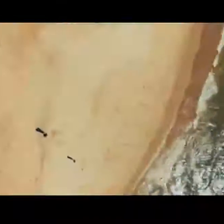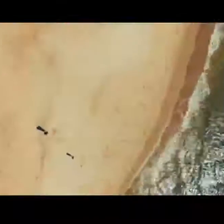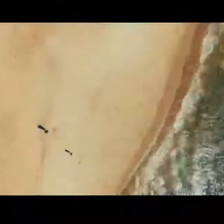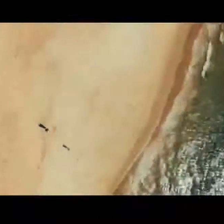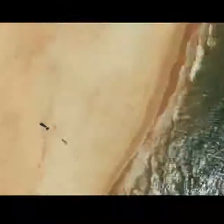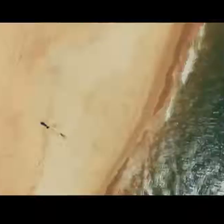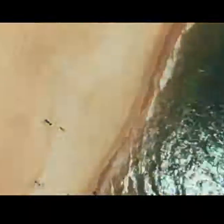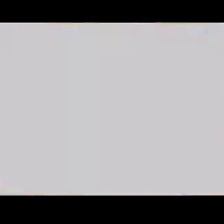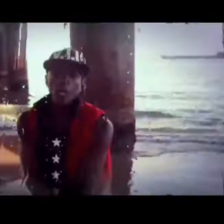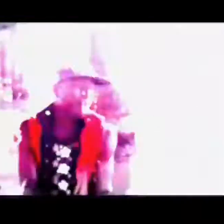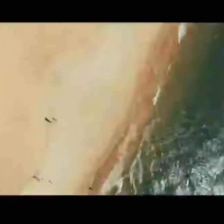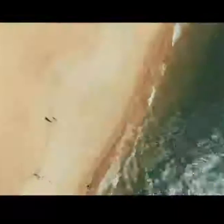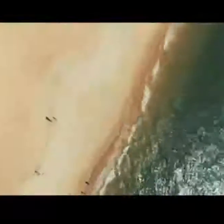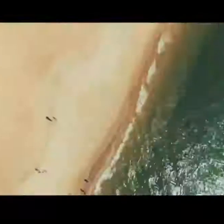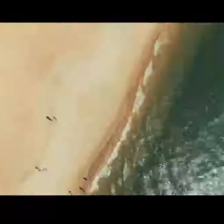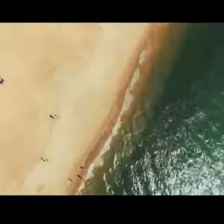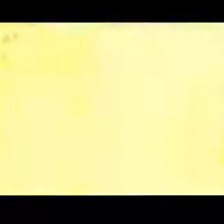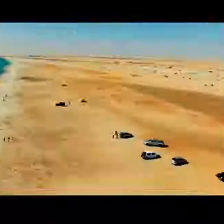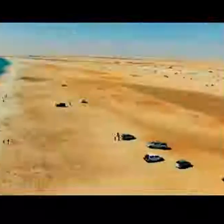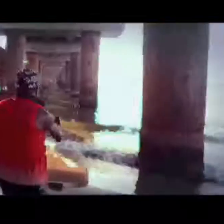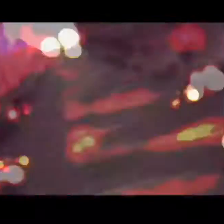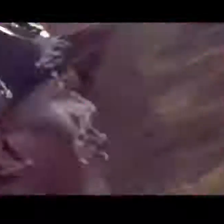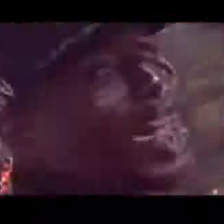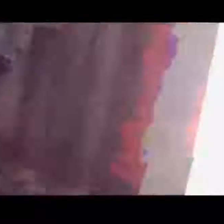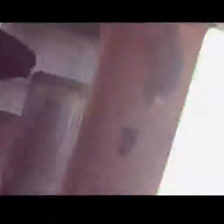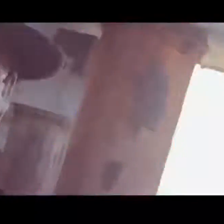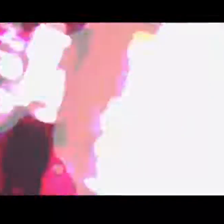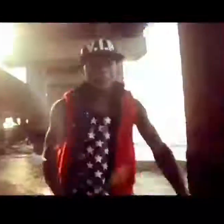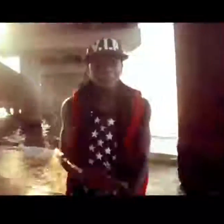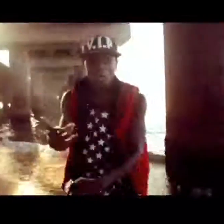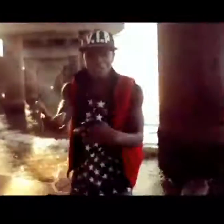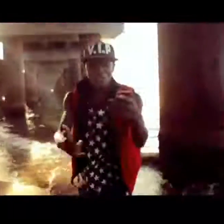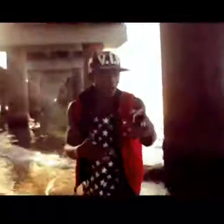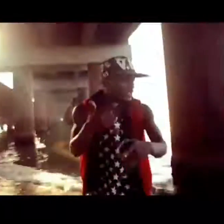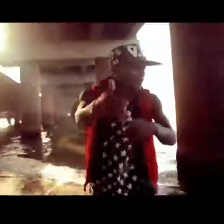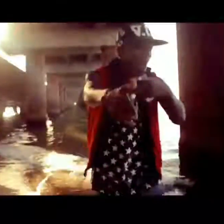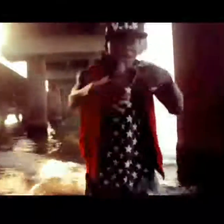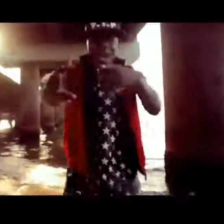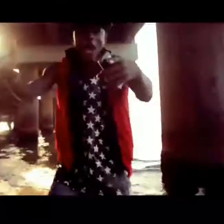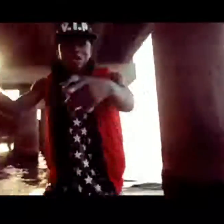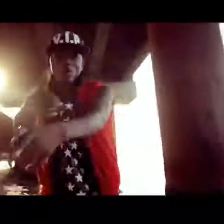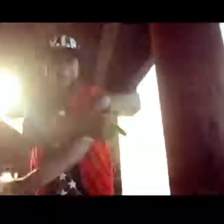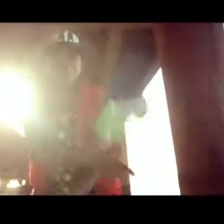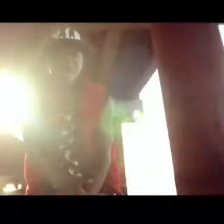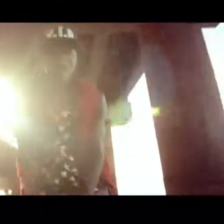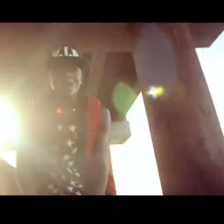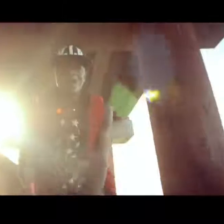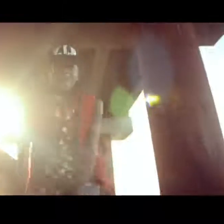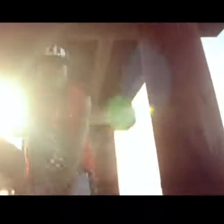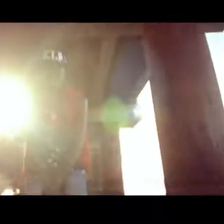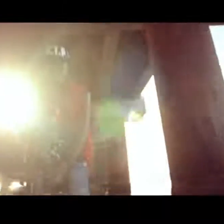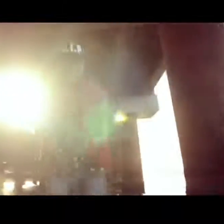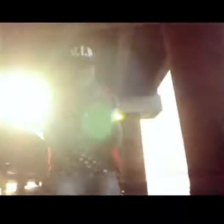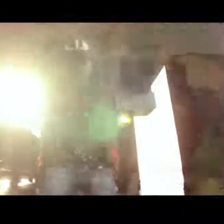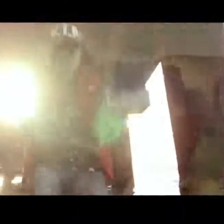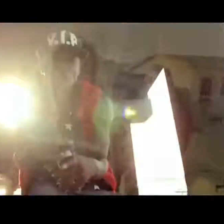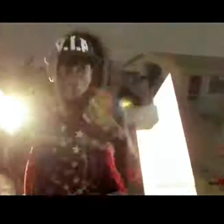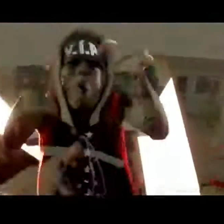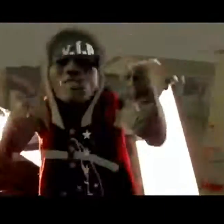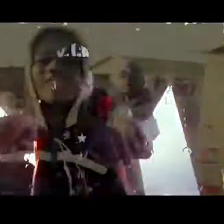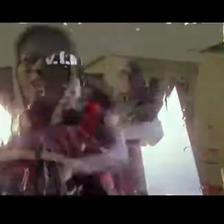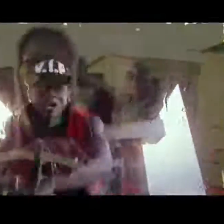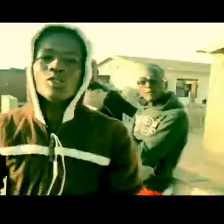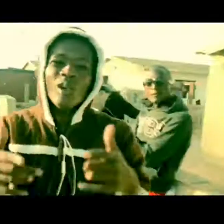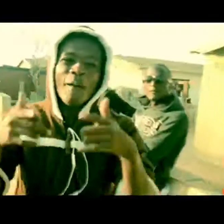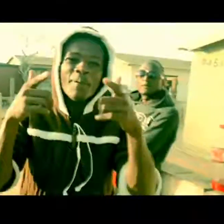Sisonke, big dreams, nenhliziyo yami yonke. Ngirepiqiniso ngithi mamelani nonke. It seems I'll visit